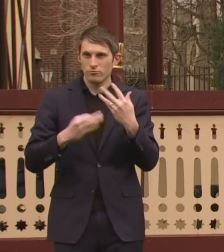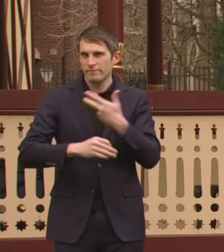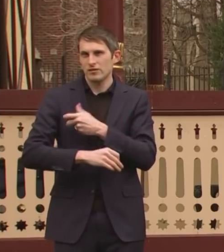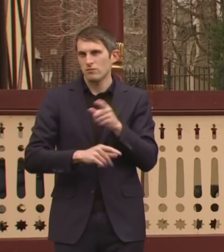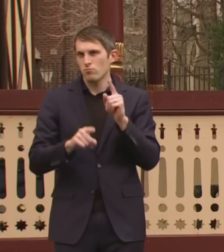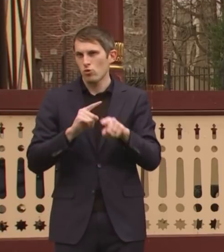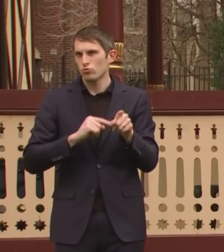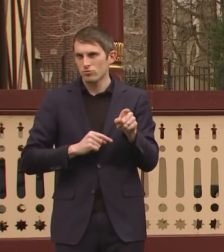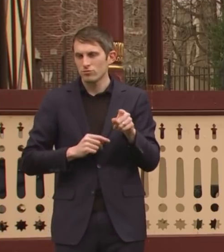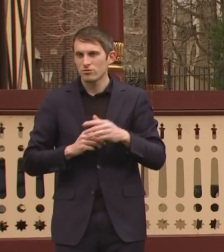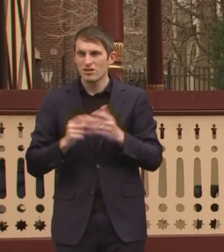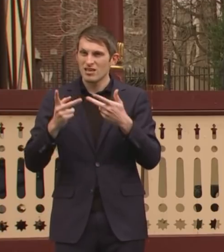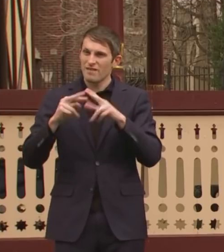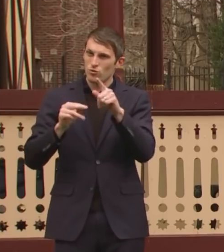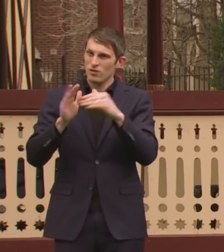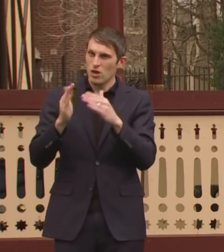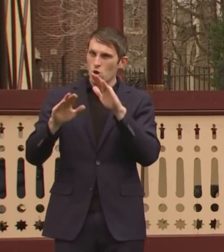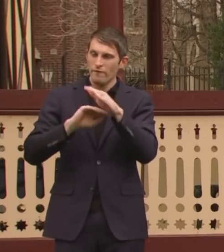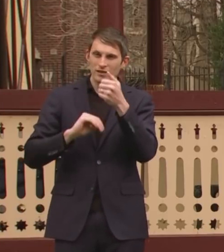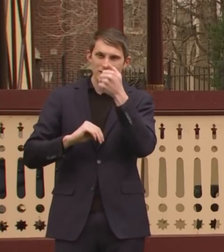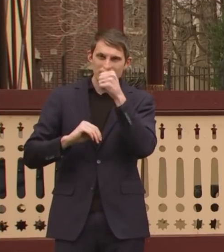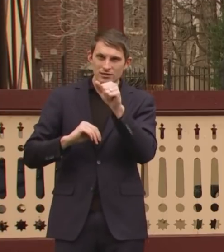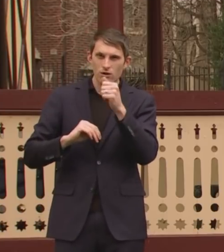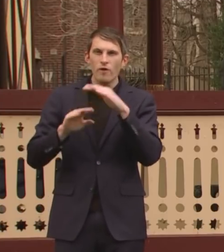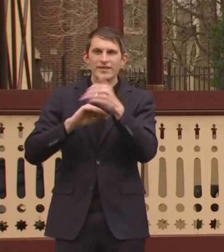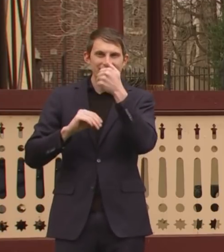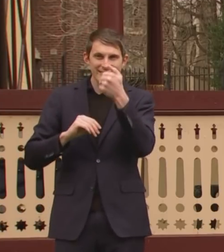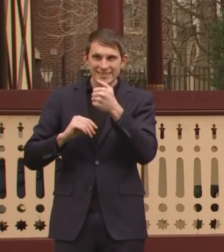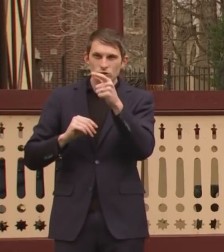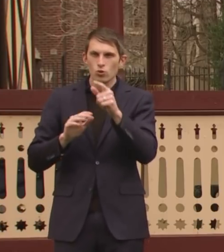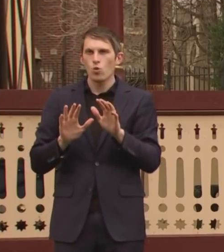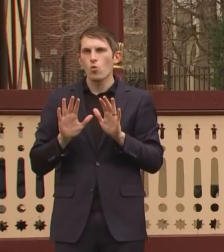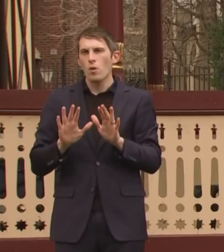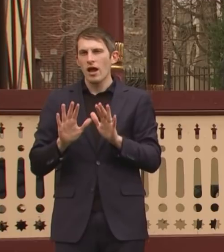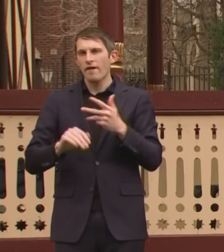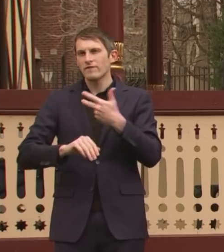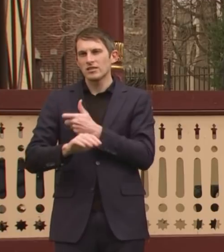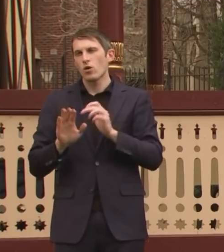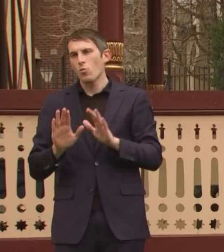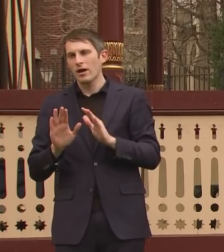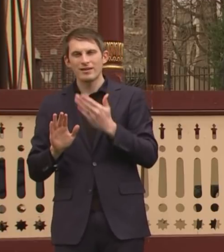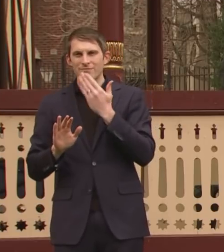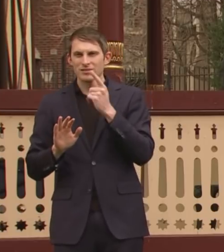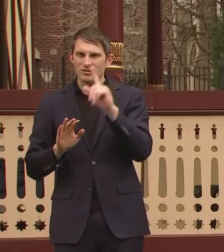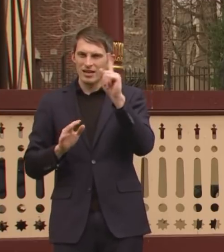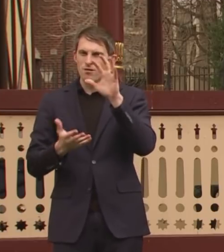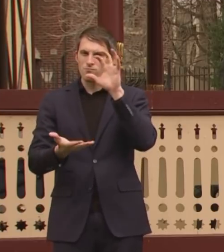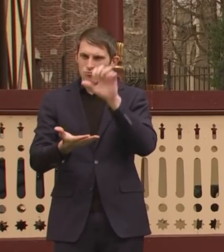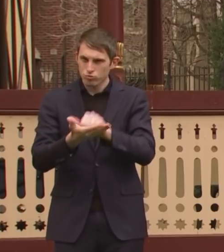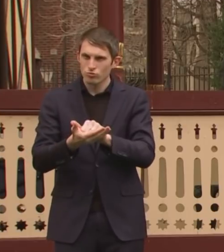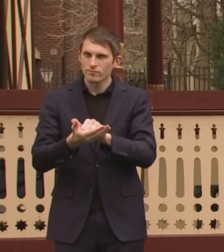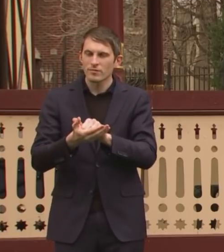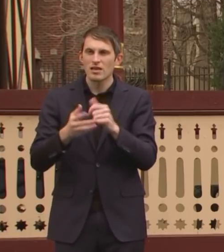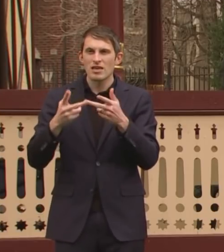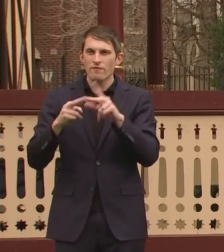age and you're waiting for a vaccine, please don't. Please get a vaccine that's available for you right now. If you've got concerns about medical